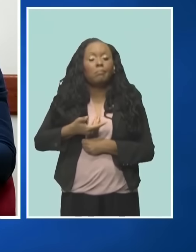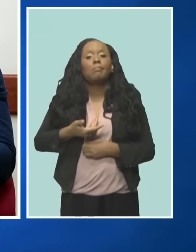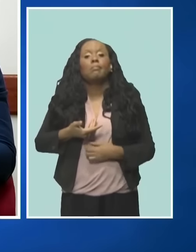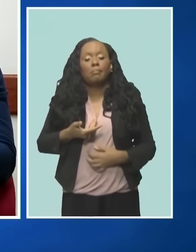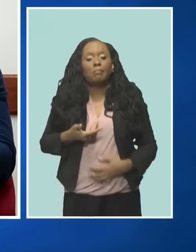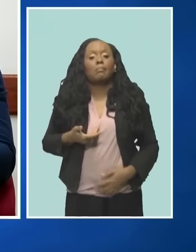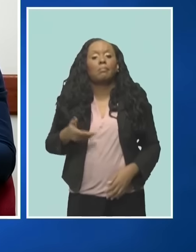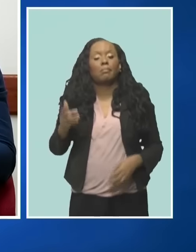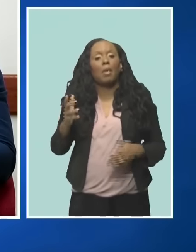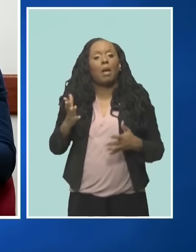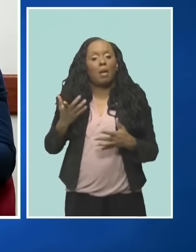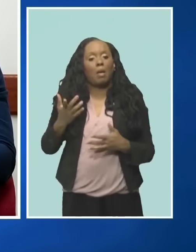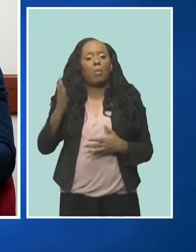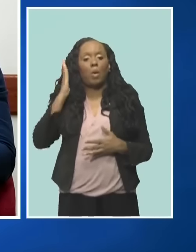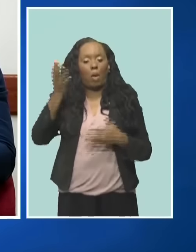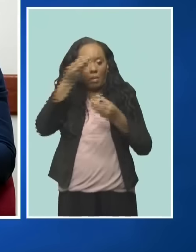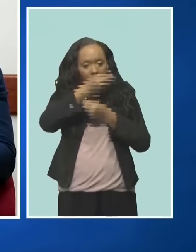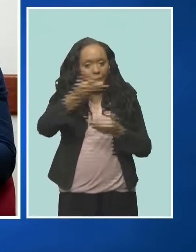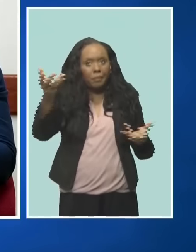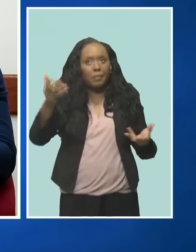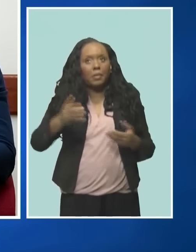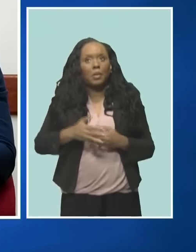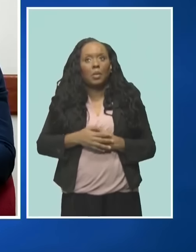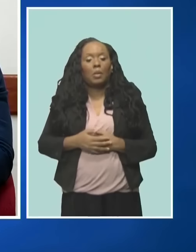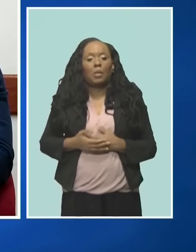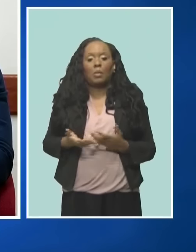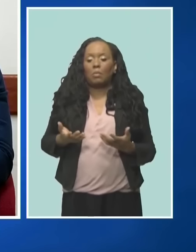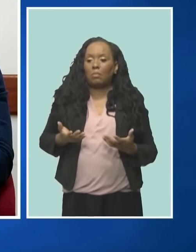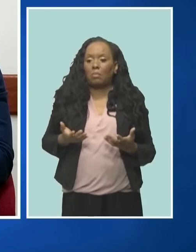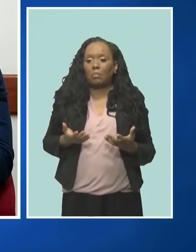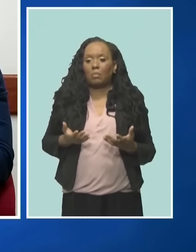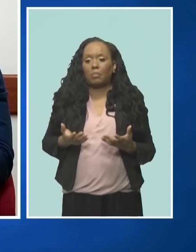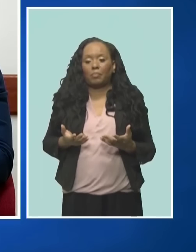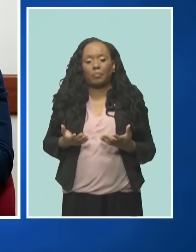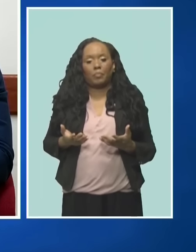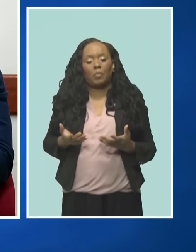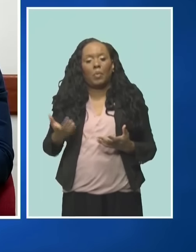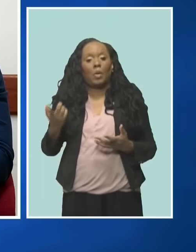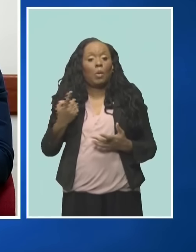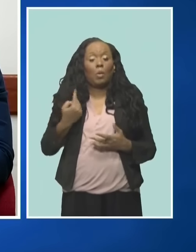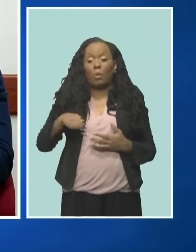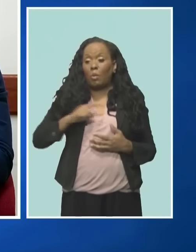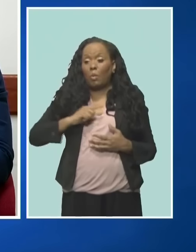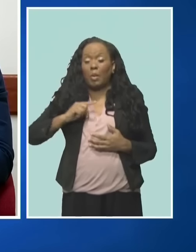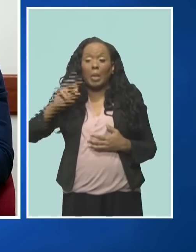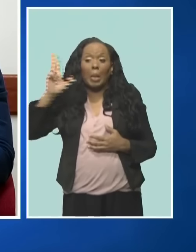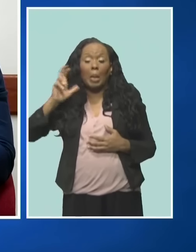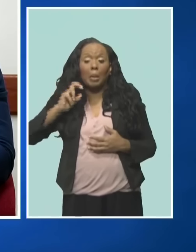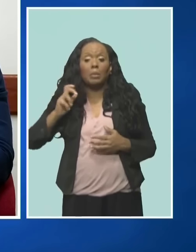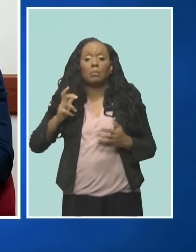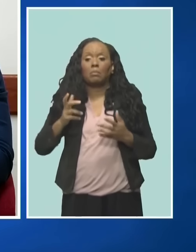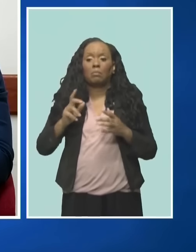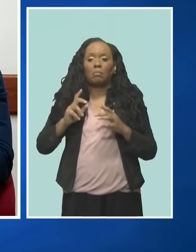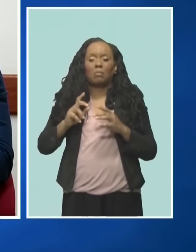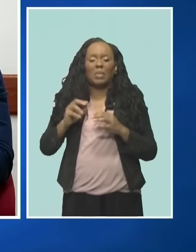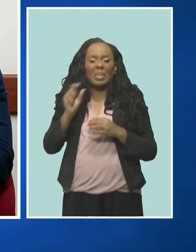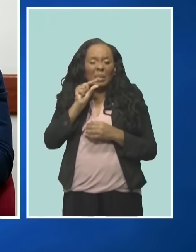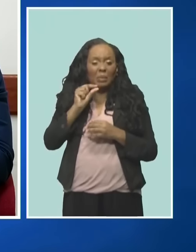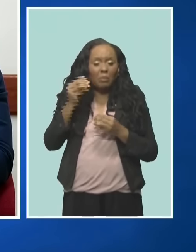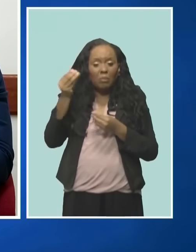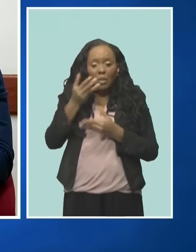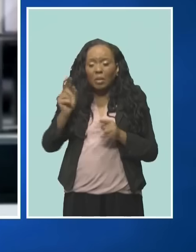entire corporation of Sandals. We've only been told on the downturn of business and those changes, but we don't know anything further.